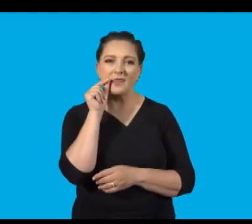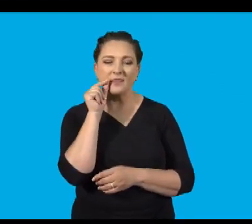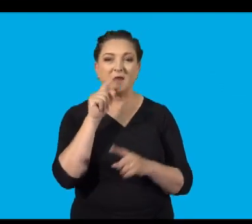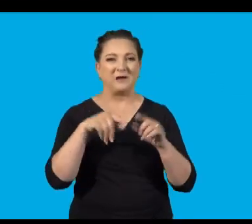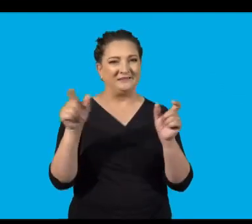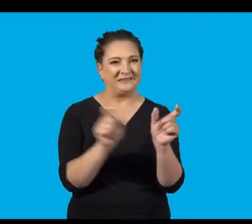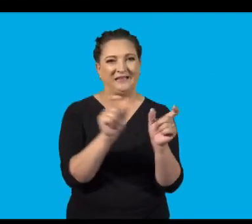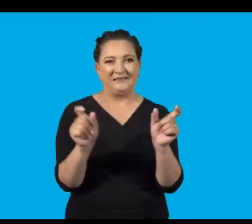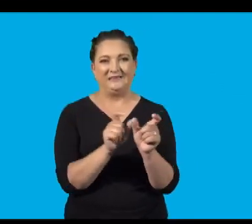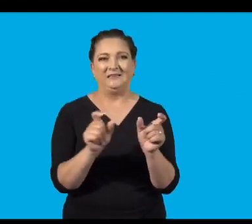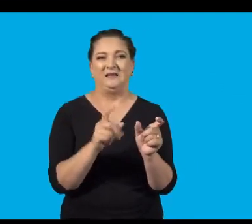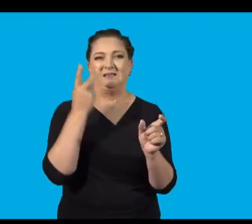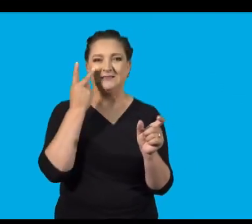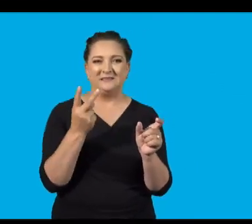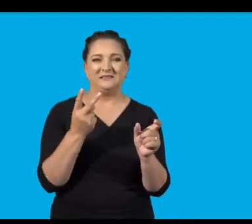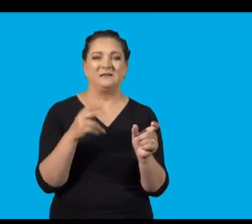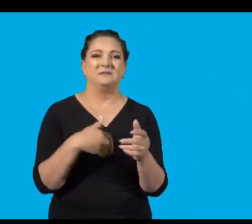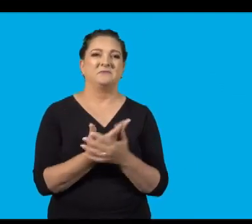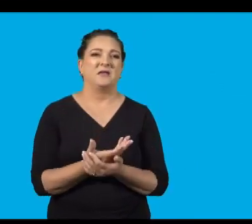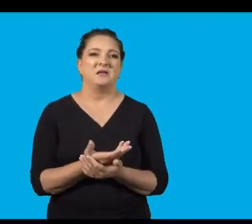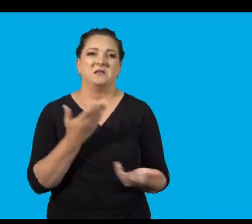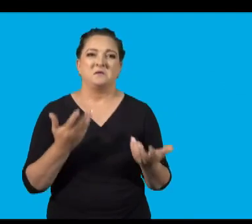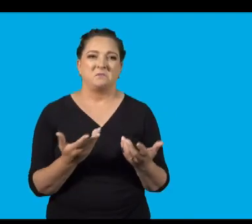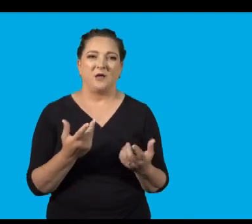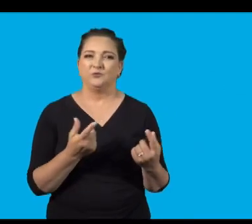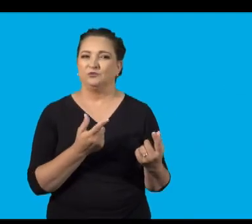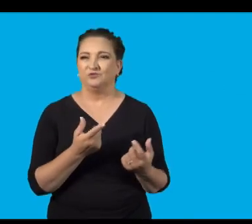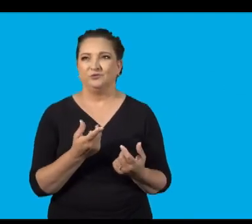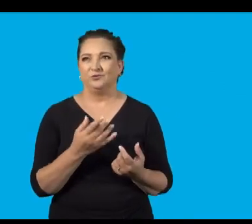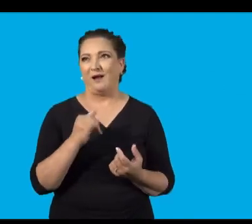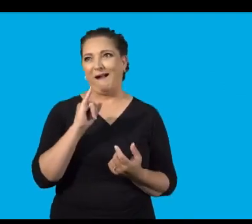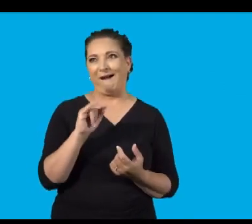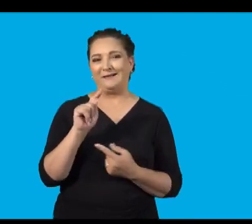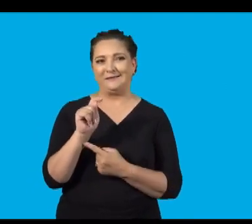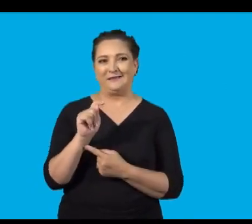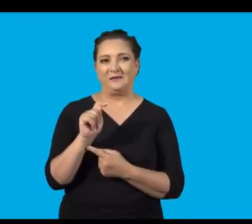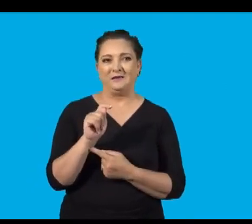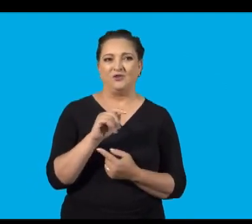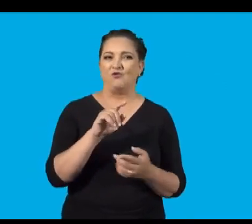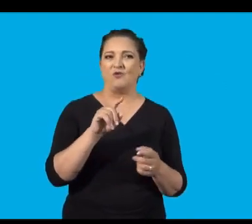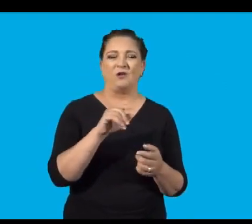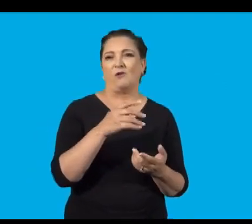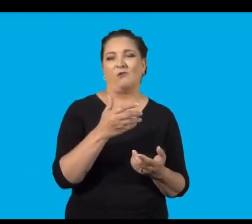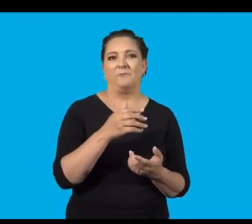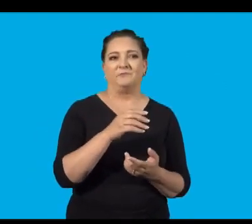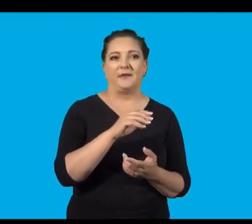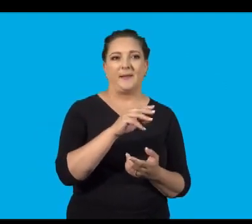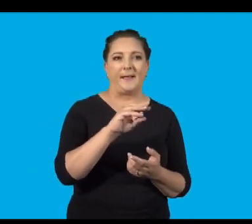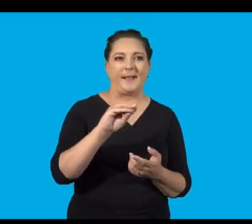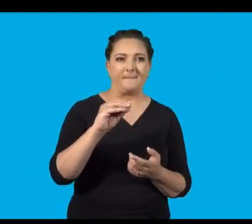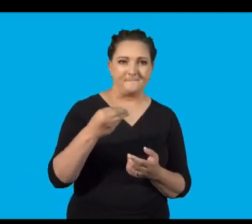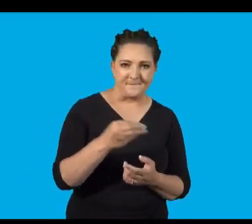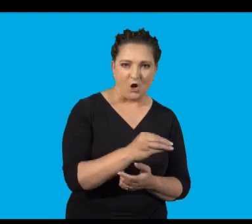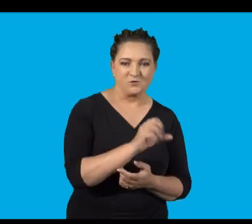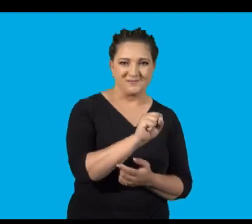just add here quickly. If you are doing cat or IT, remember, you can't say mice, all right? You